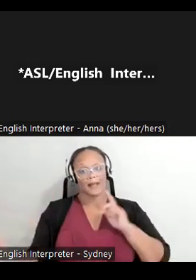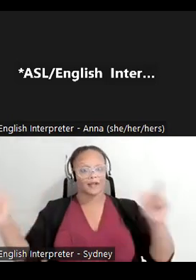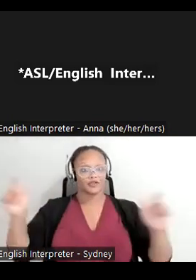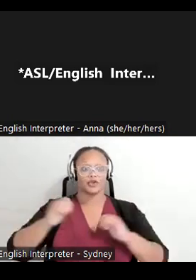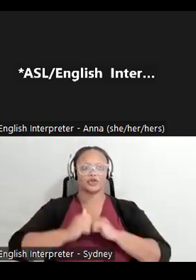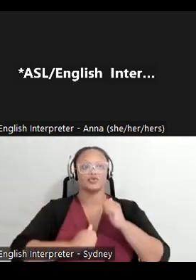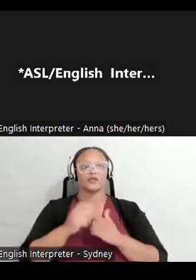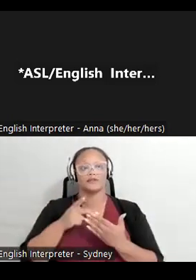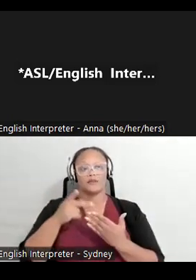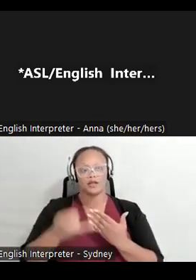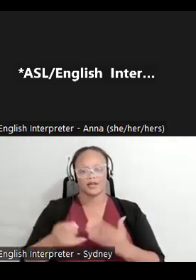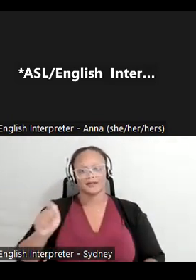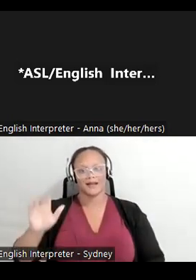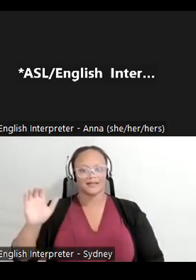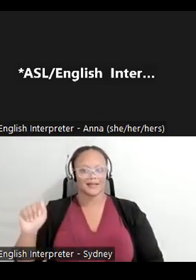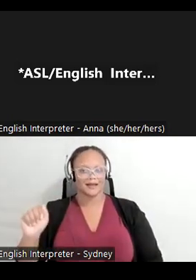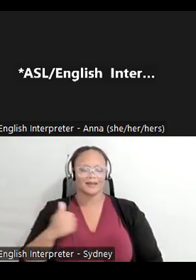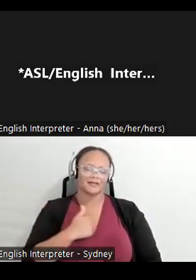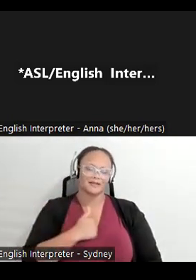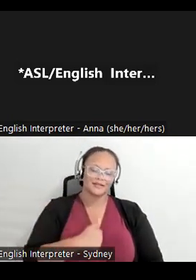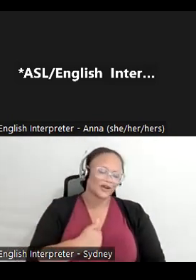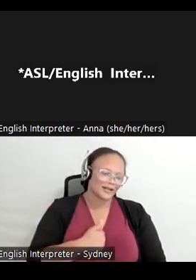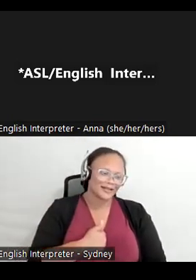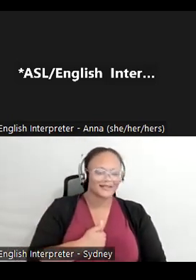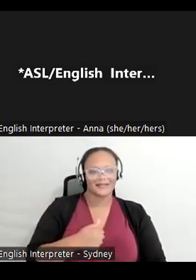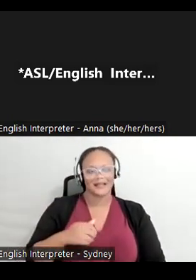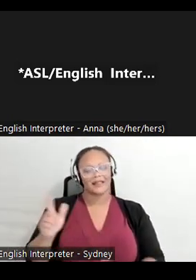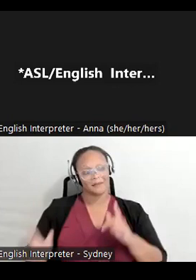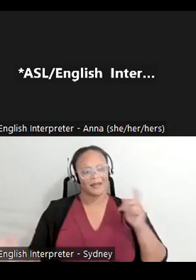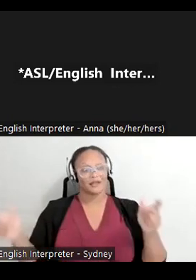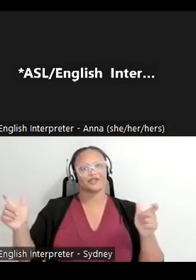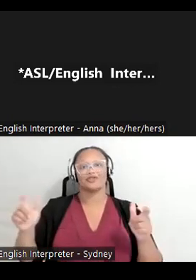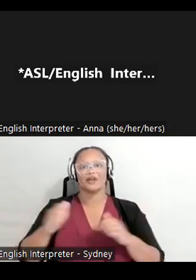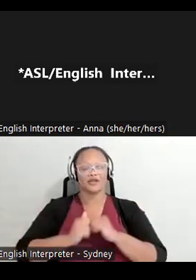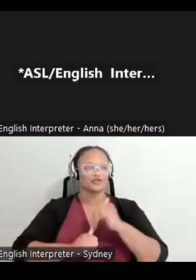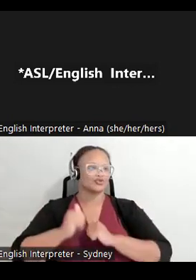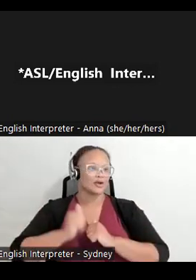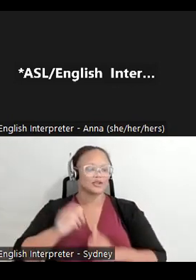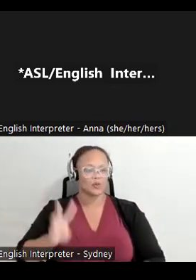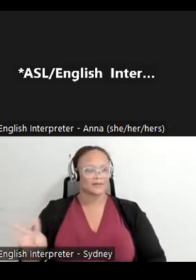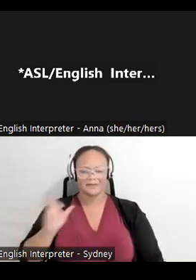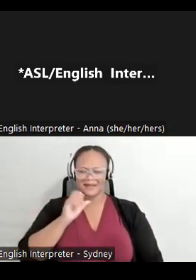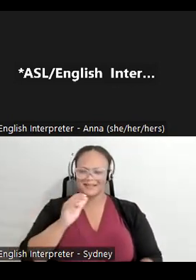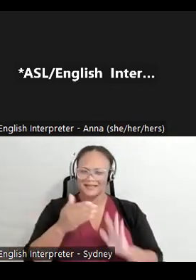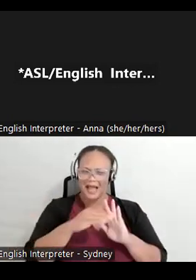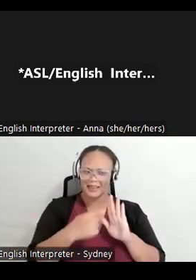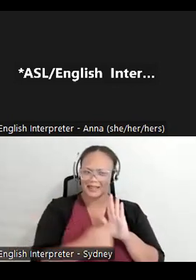majorconstruction.ca. Sorry, the major construction website, and I'm sorry it's not listed on here. I can